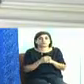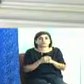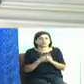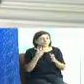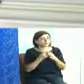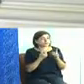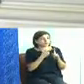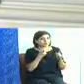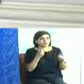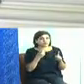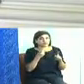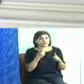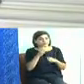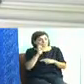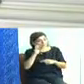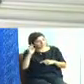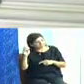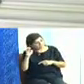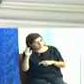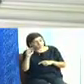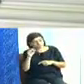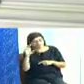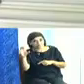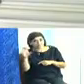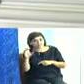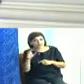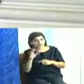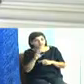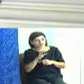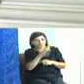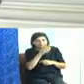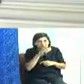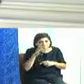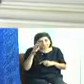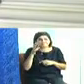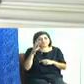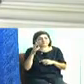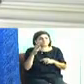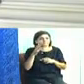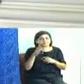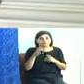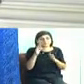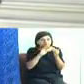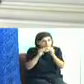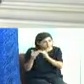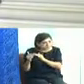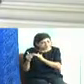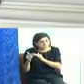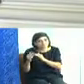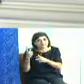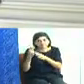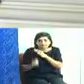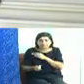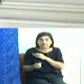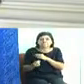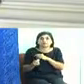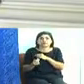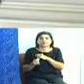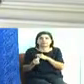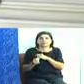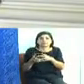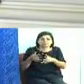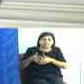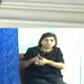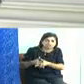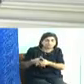from Eastern North Carolina, from rural agricultural communities. We are both firmly